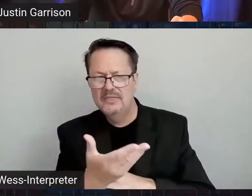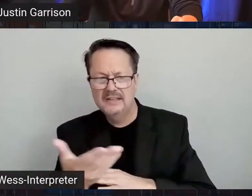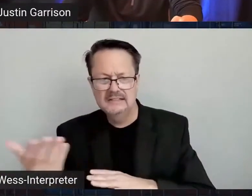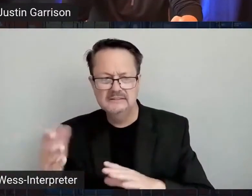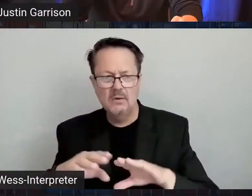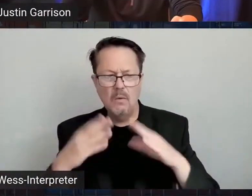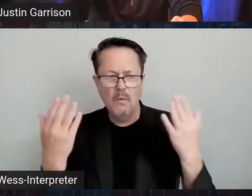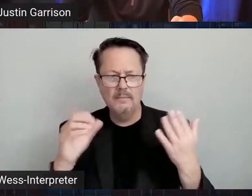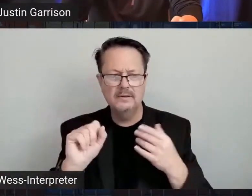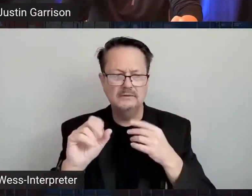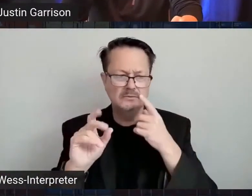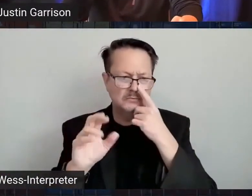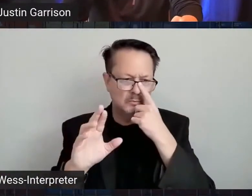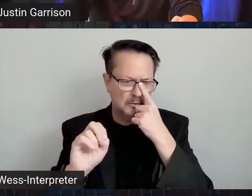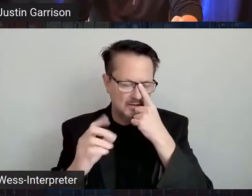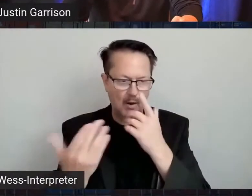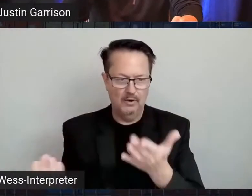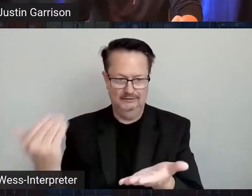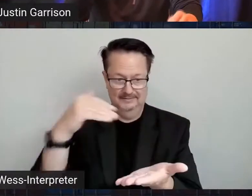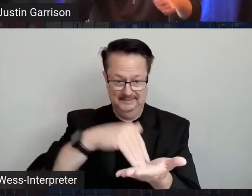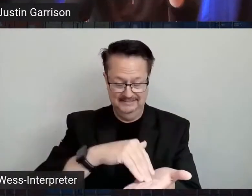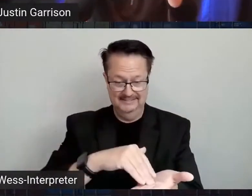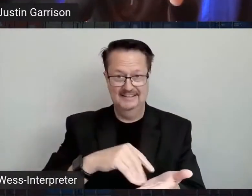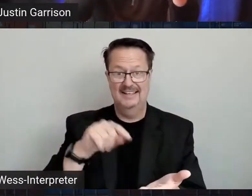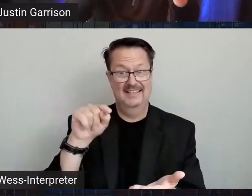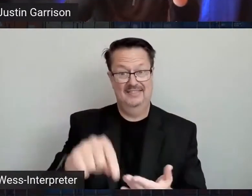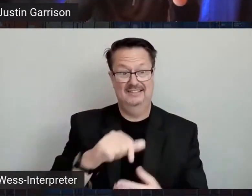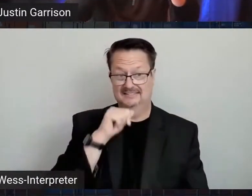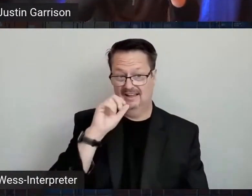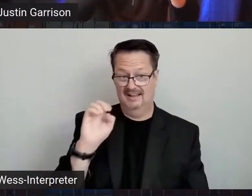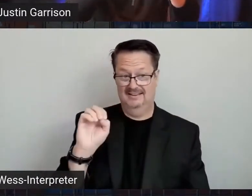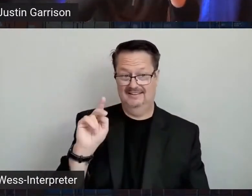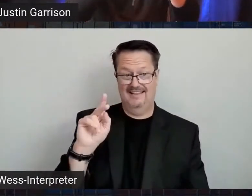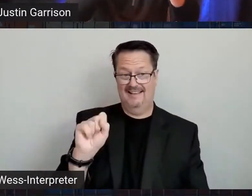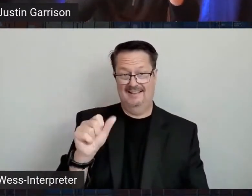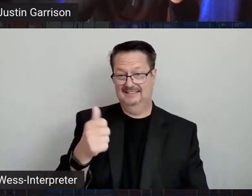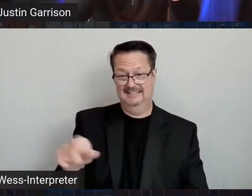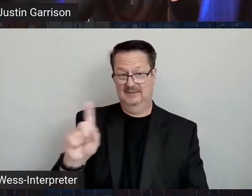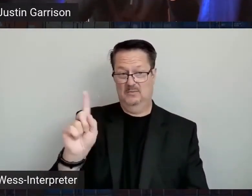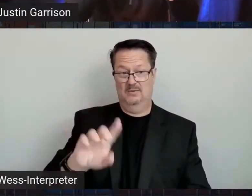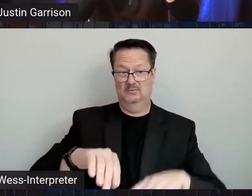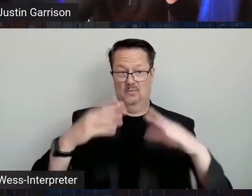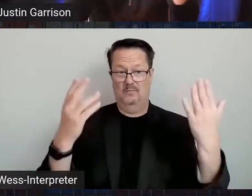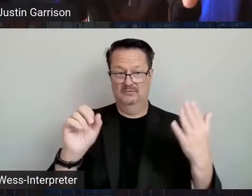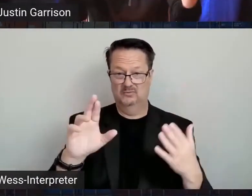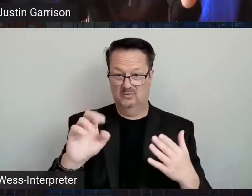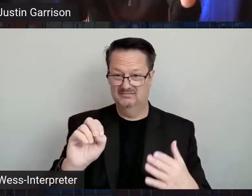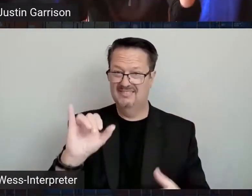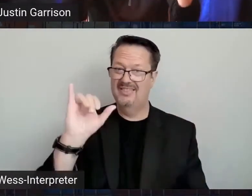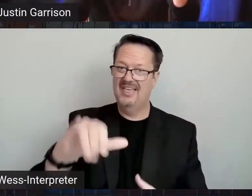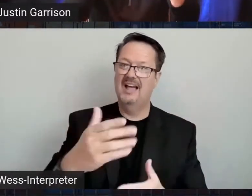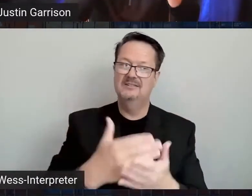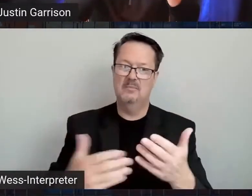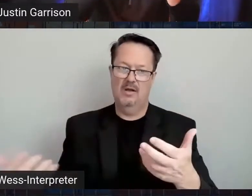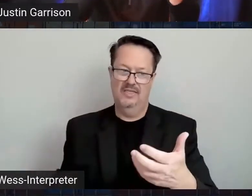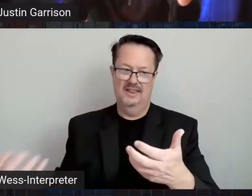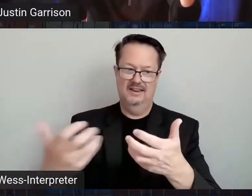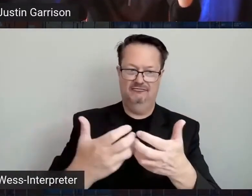wanted to reiterate that, where this isn't just EKS Anywhere is open source, right? Like that's the piece that